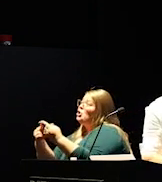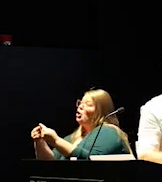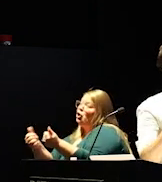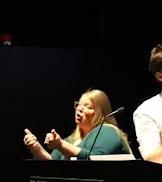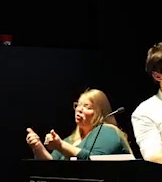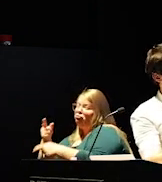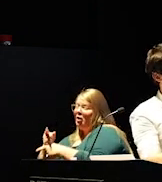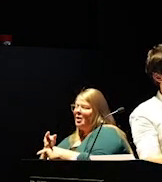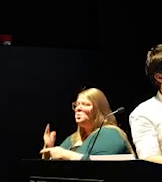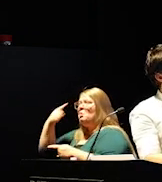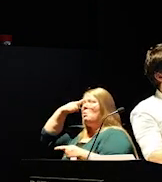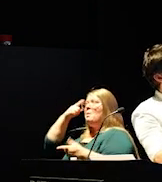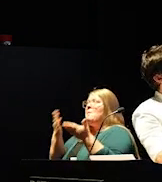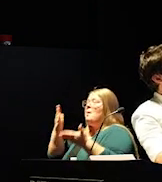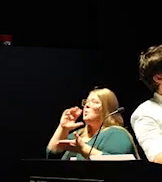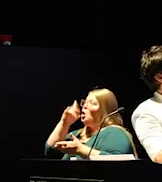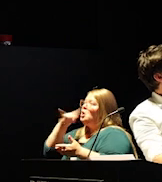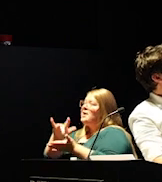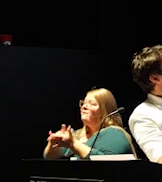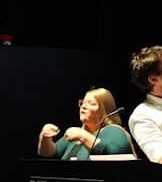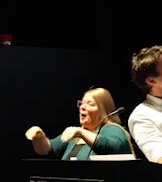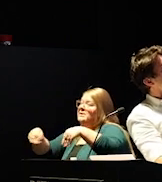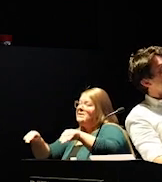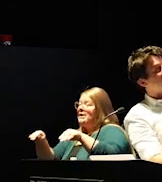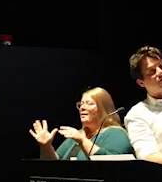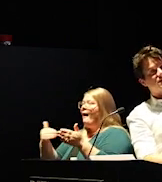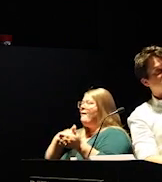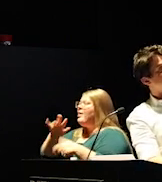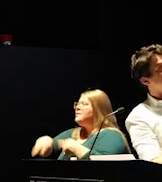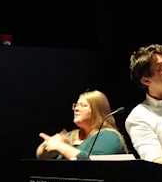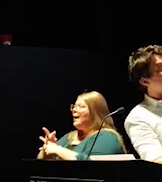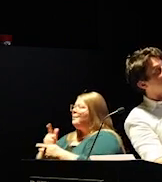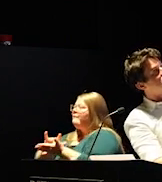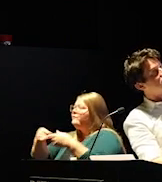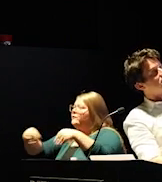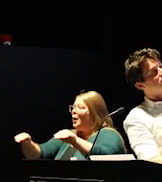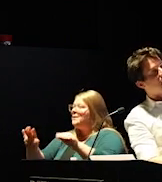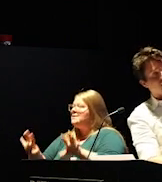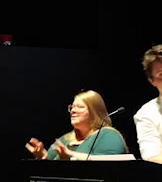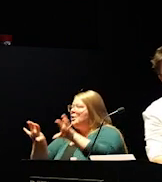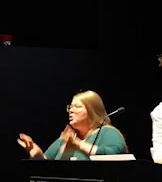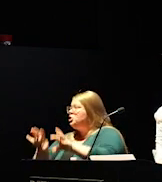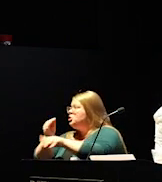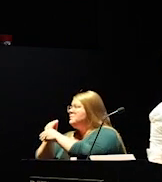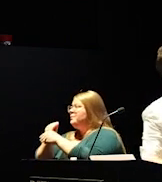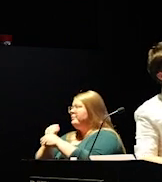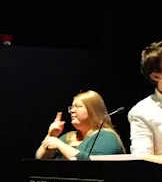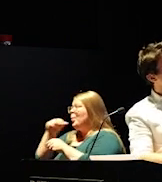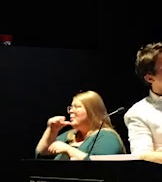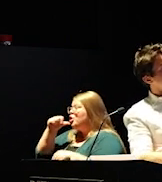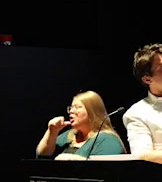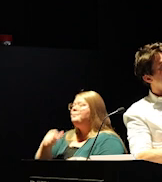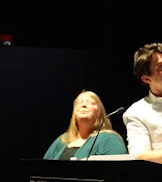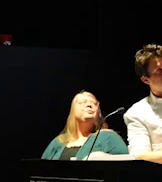pharmacy, and we could decorate it like that. So kind of had these are some, I found these are some of my mood board at the